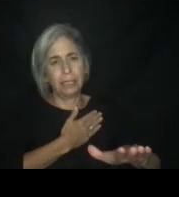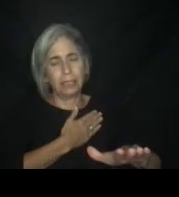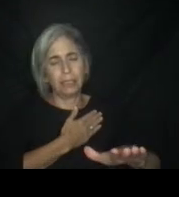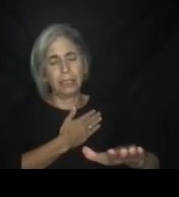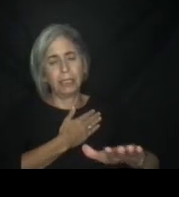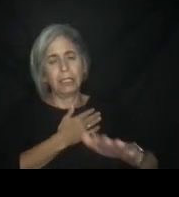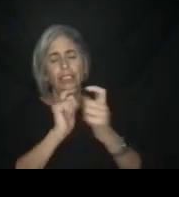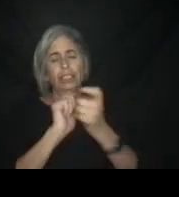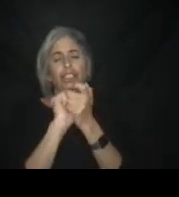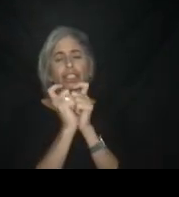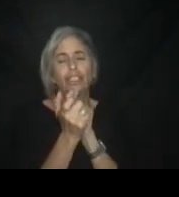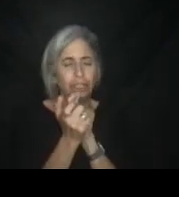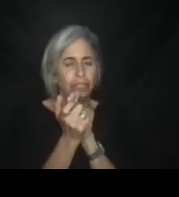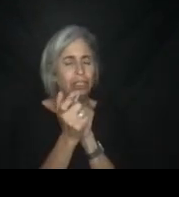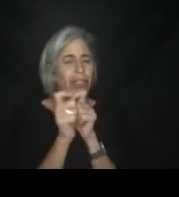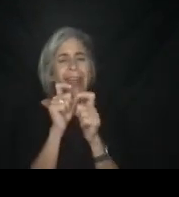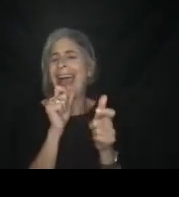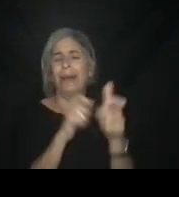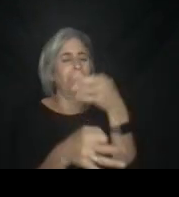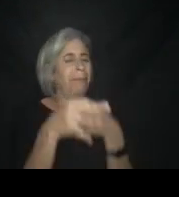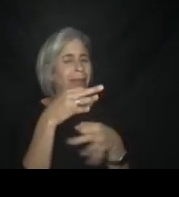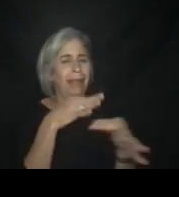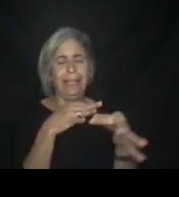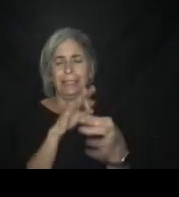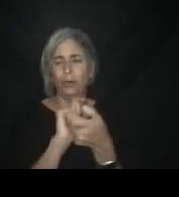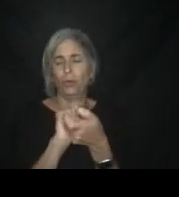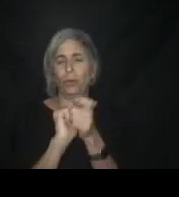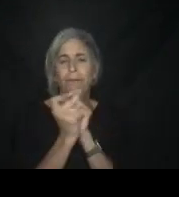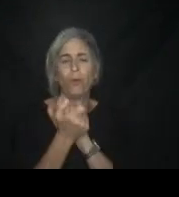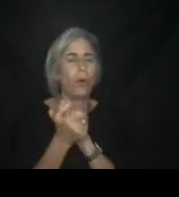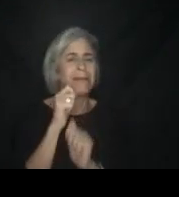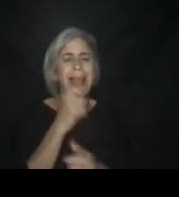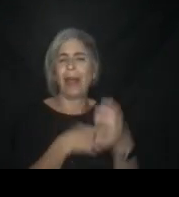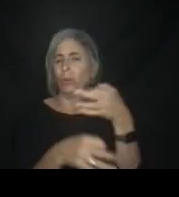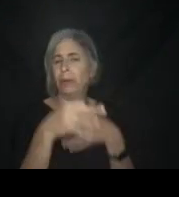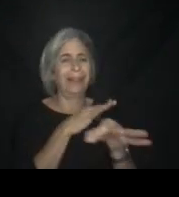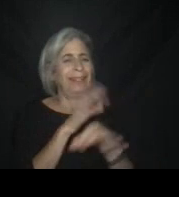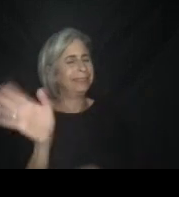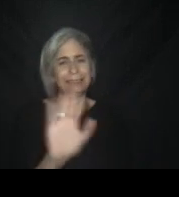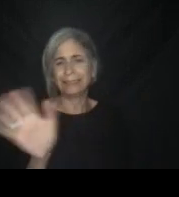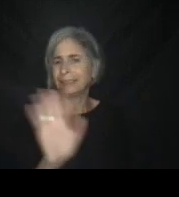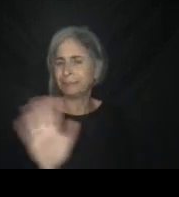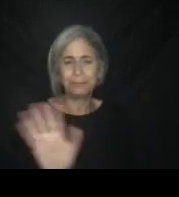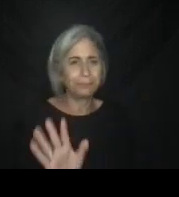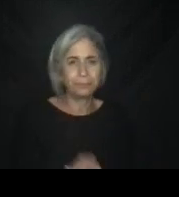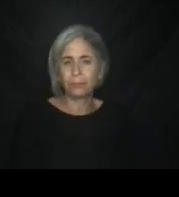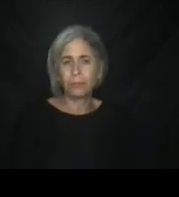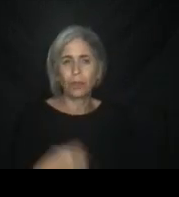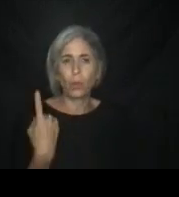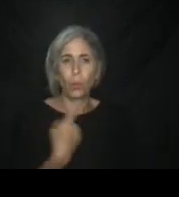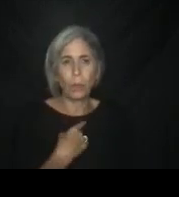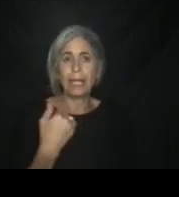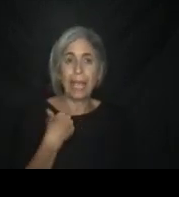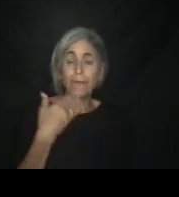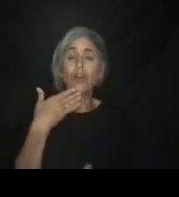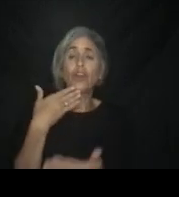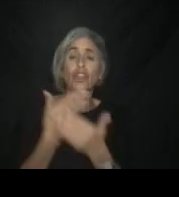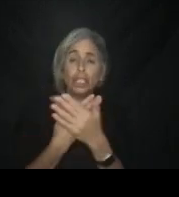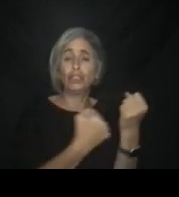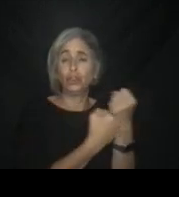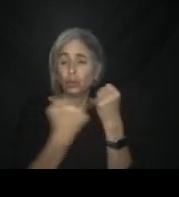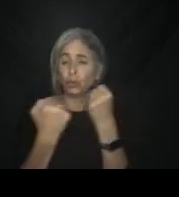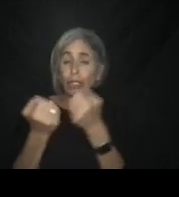reform and not replace. Reform, not replace. We got a good bone structure here. Let's